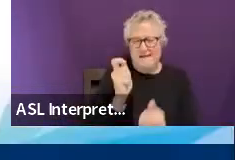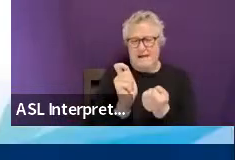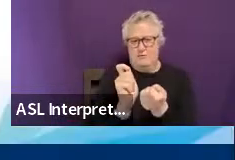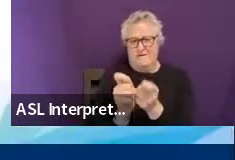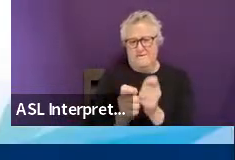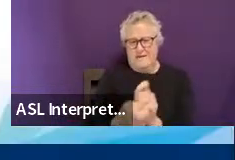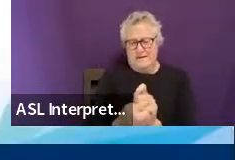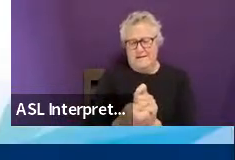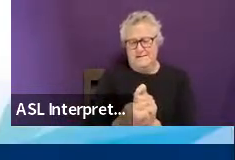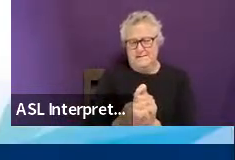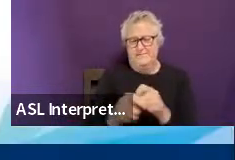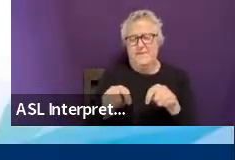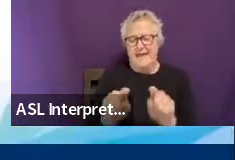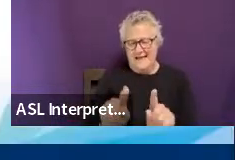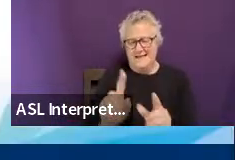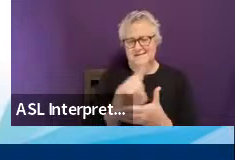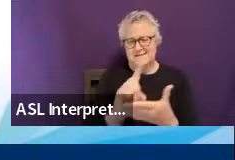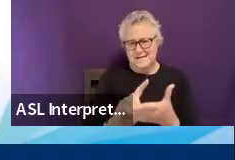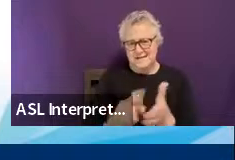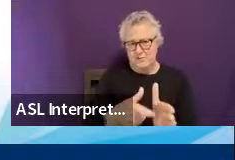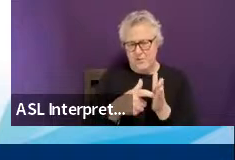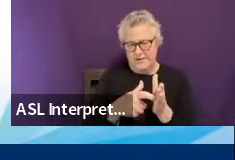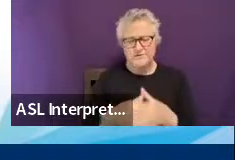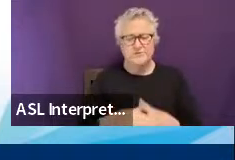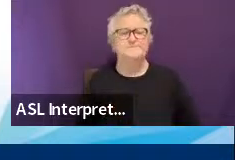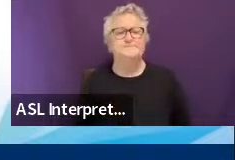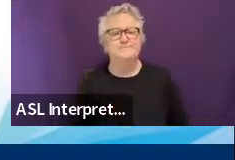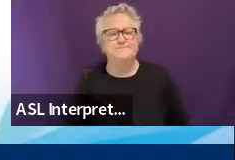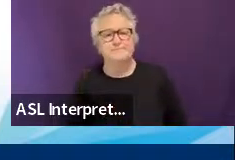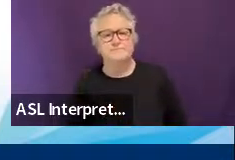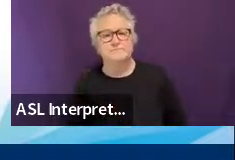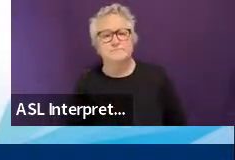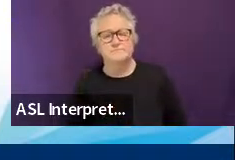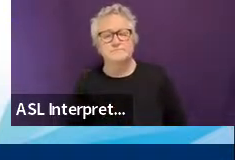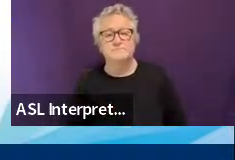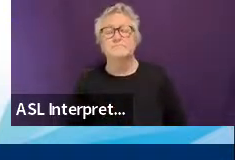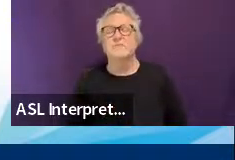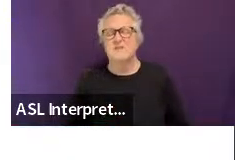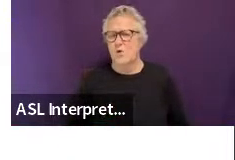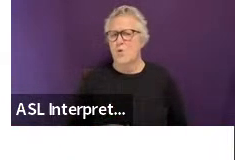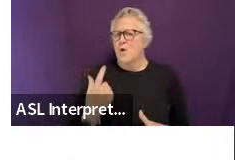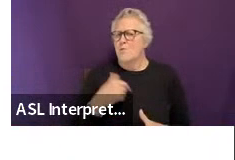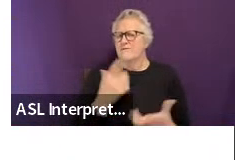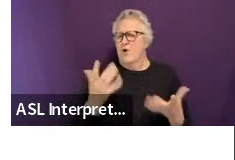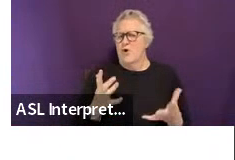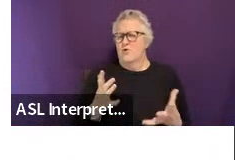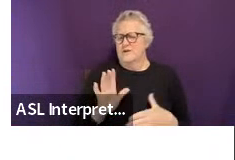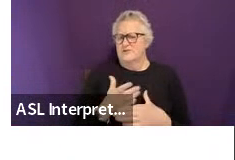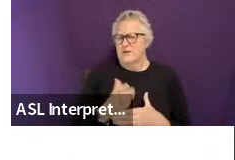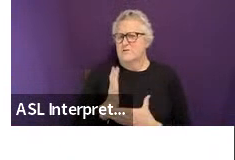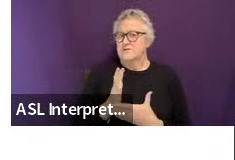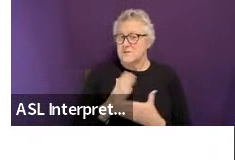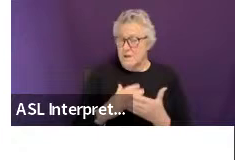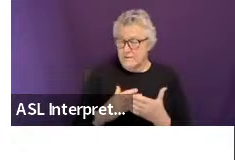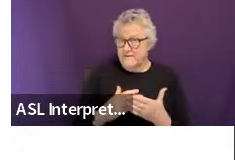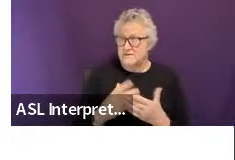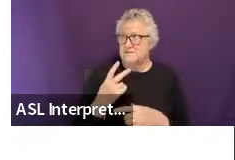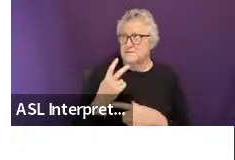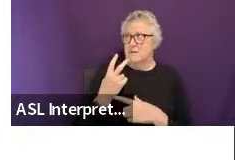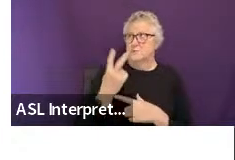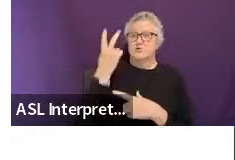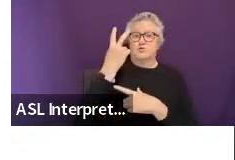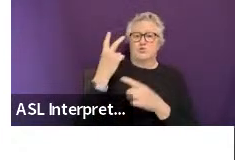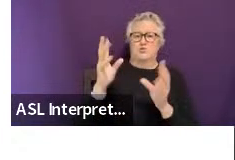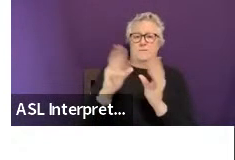on. So the draft findings, again, we shared some of this a meeting and 2 meetings ago, but